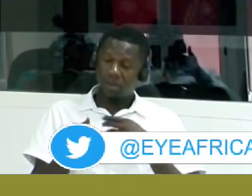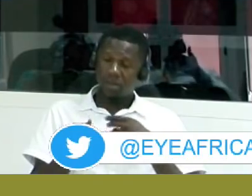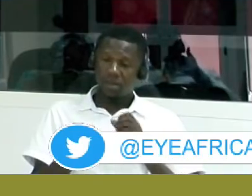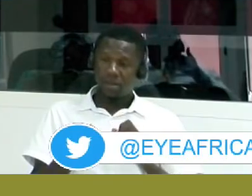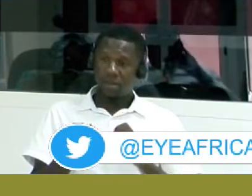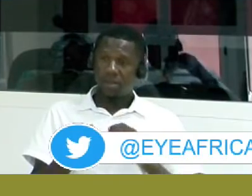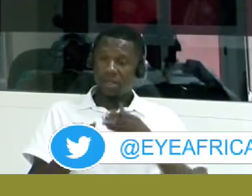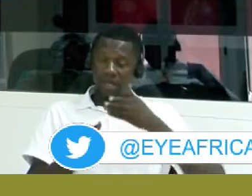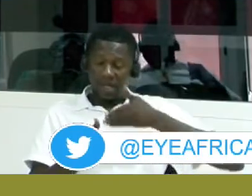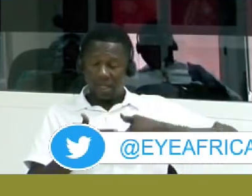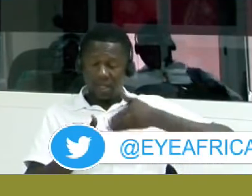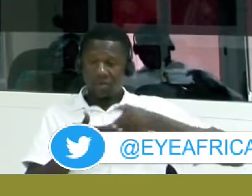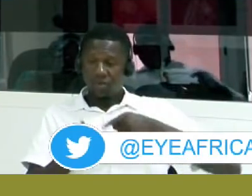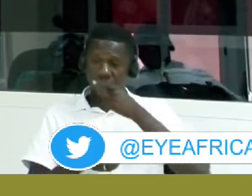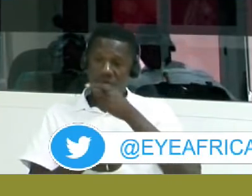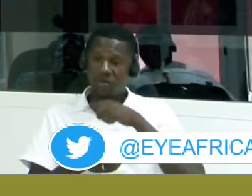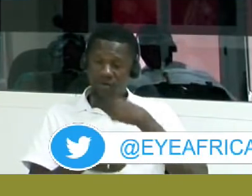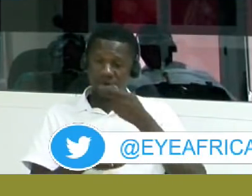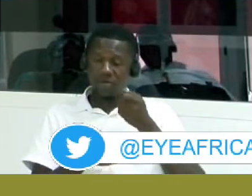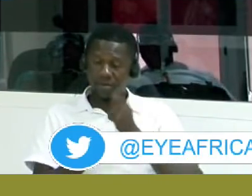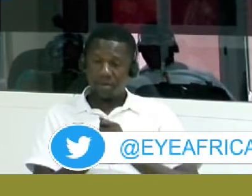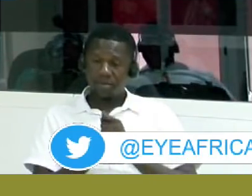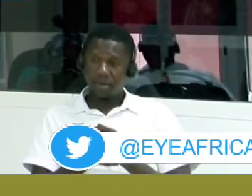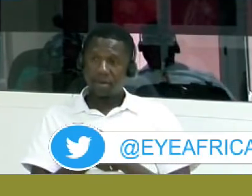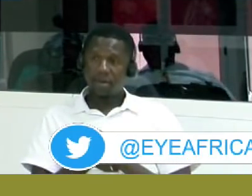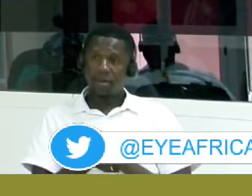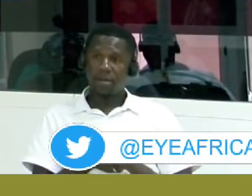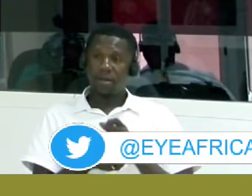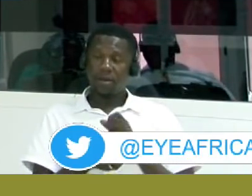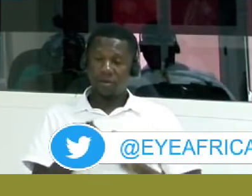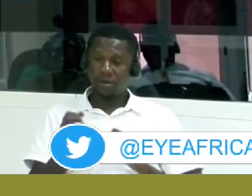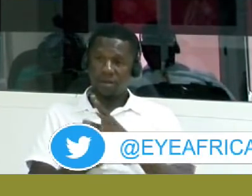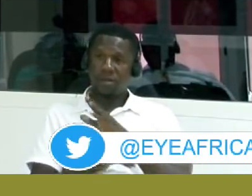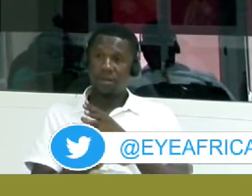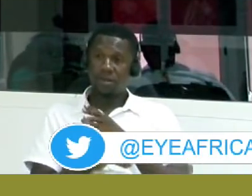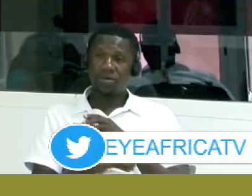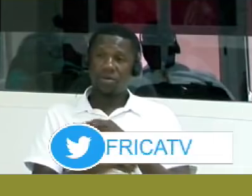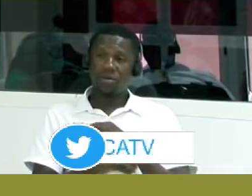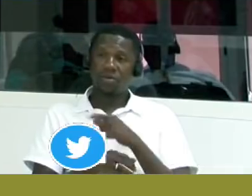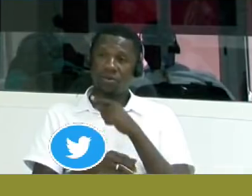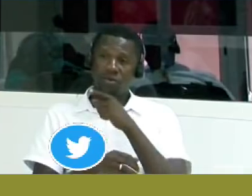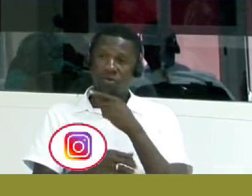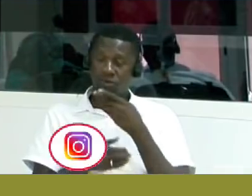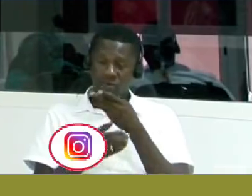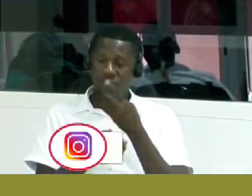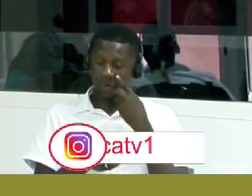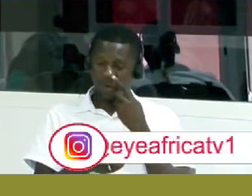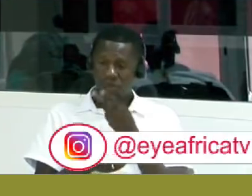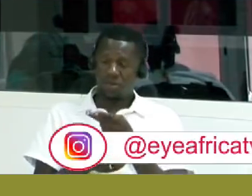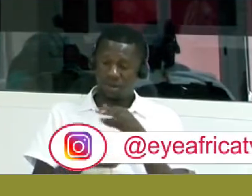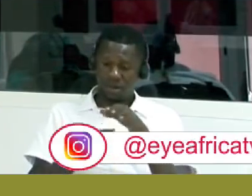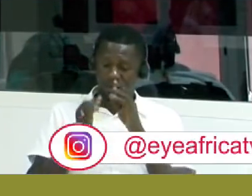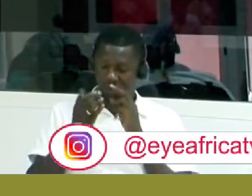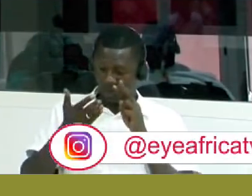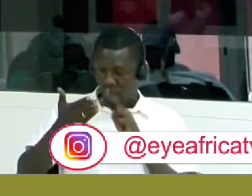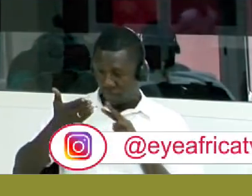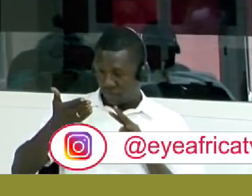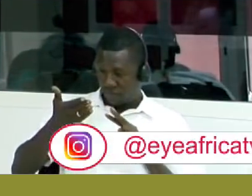addressed to you for a permit. I will send it over to you so that you can take a look